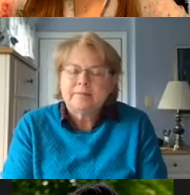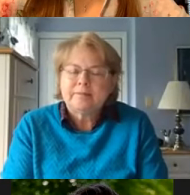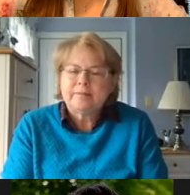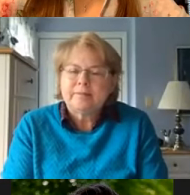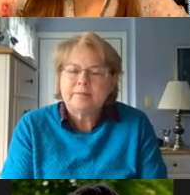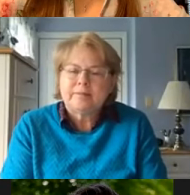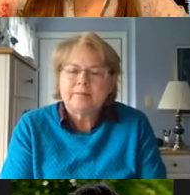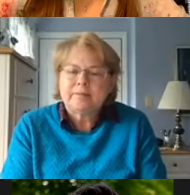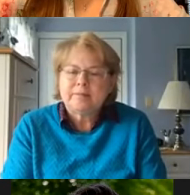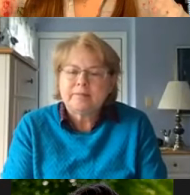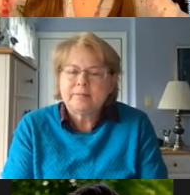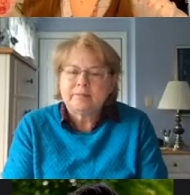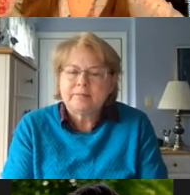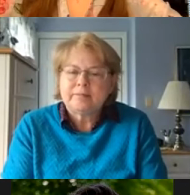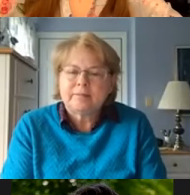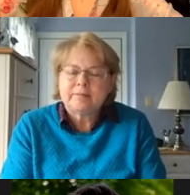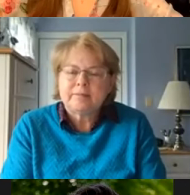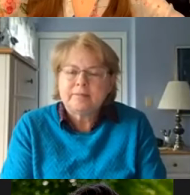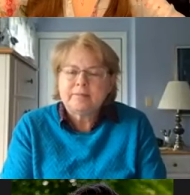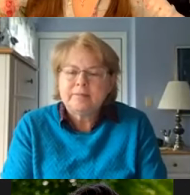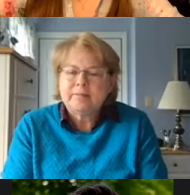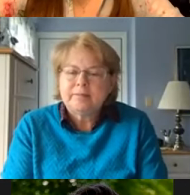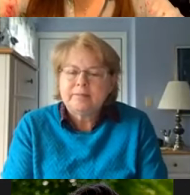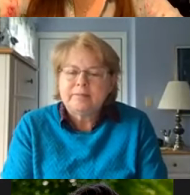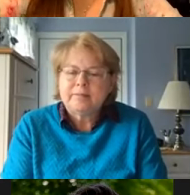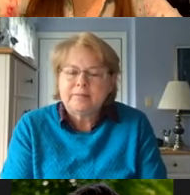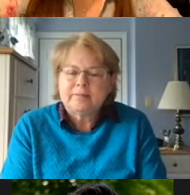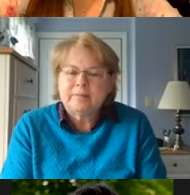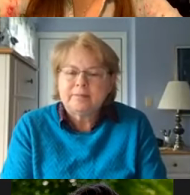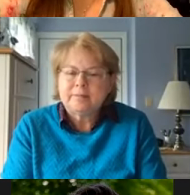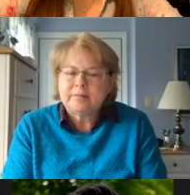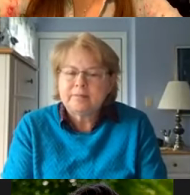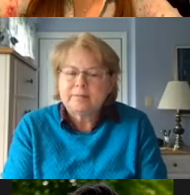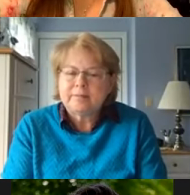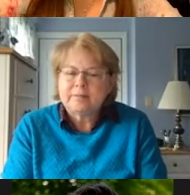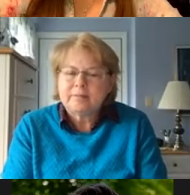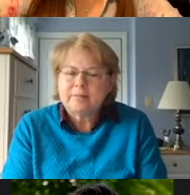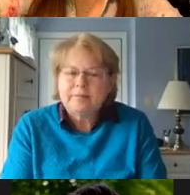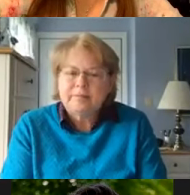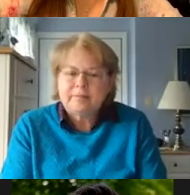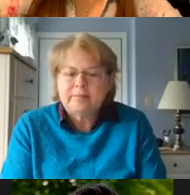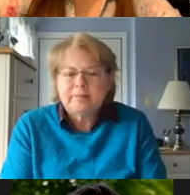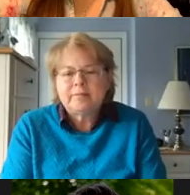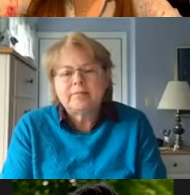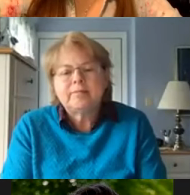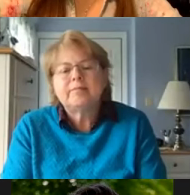are the light sensing primary sensory neuron and the mediated first step in vision.